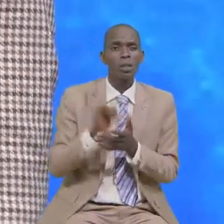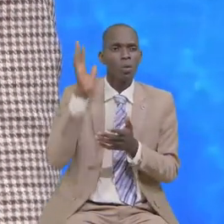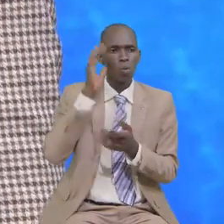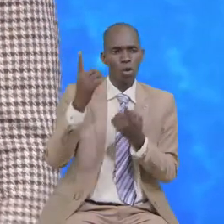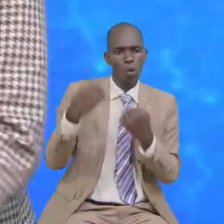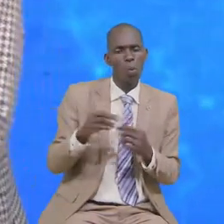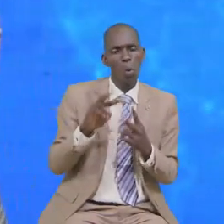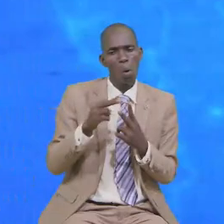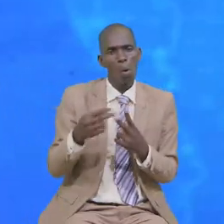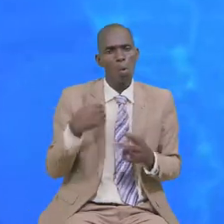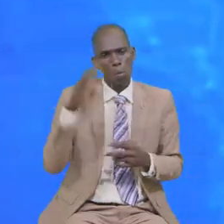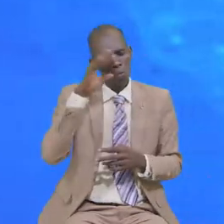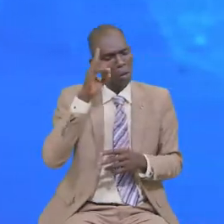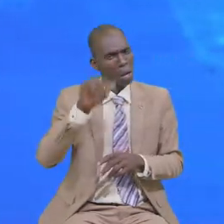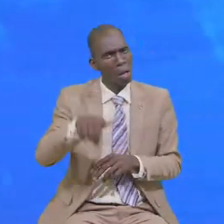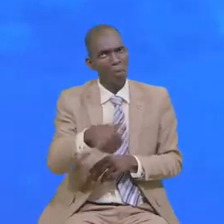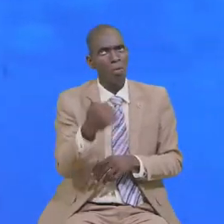for another?